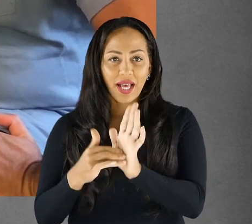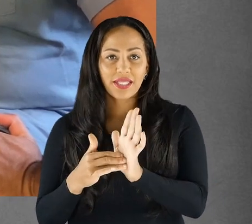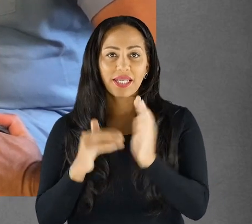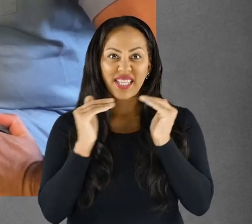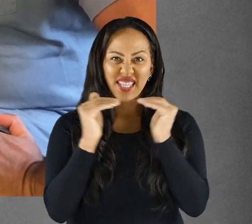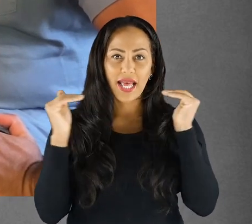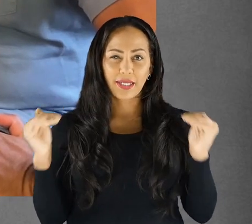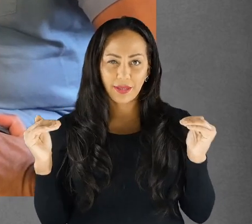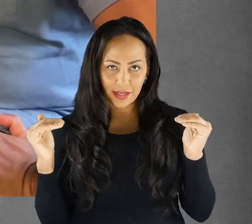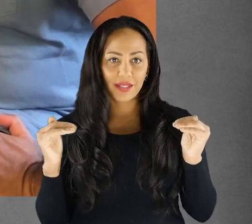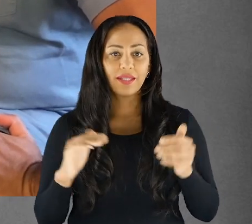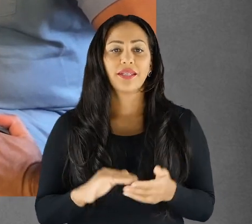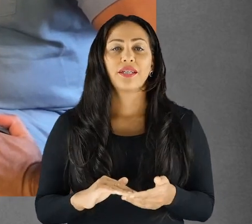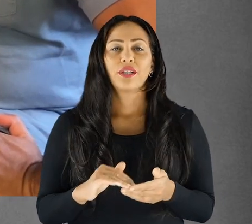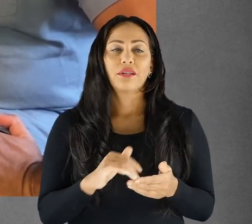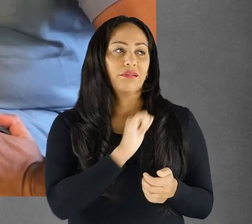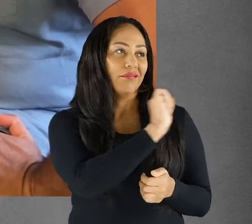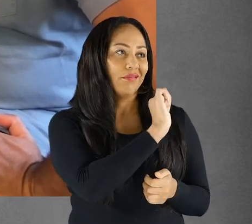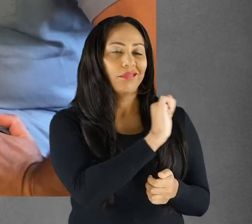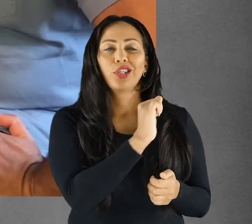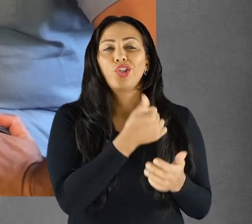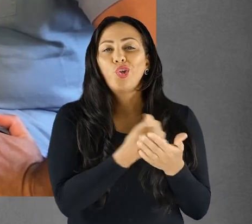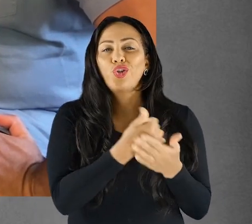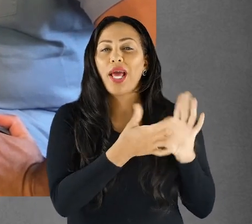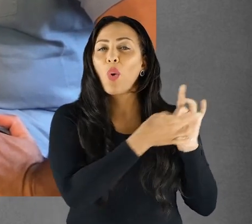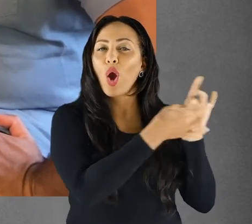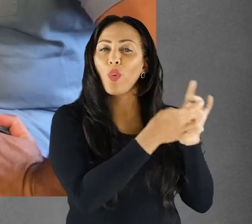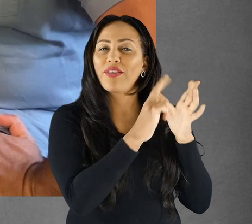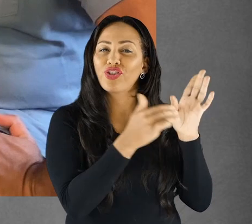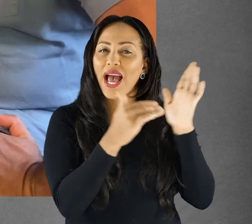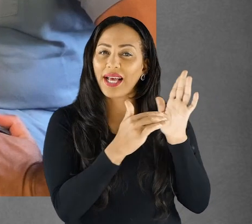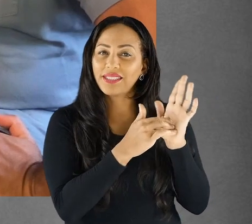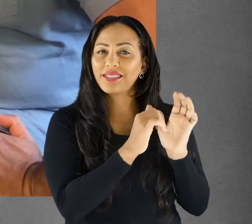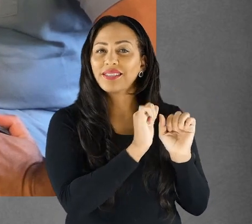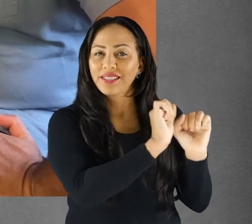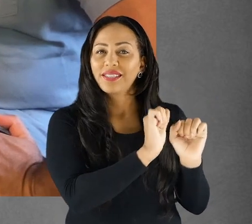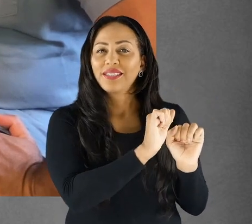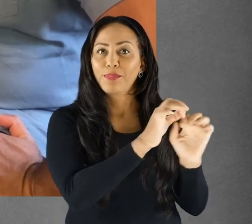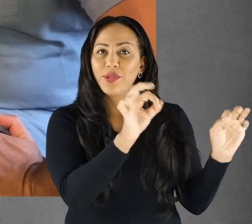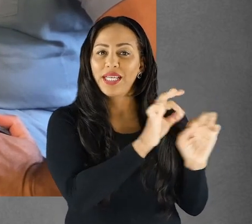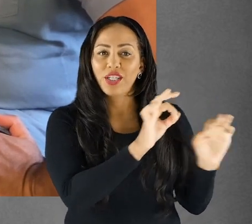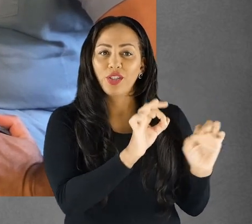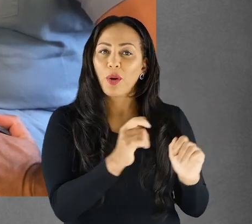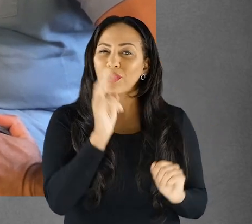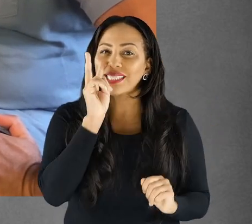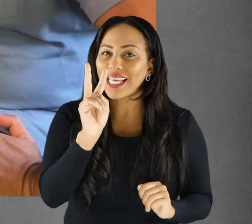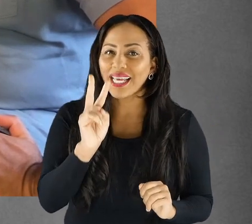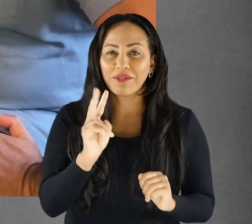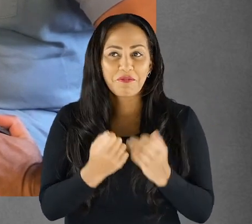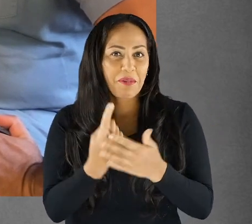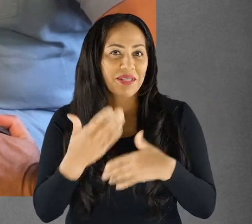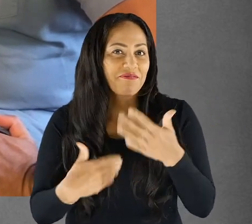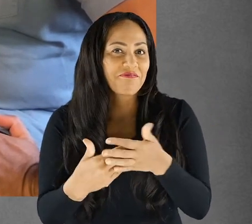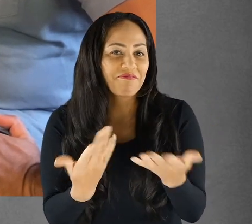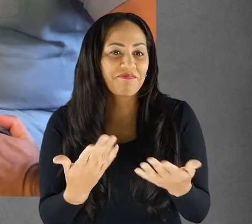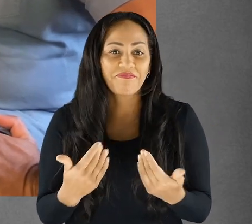looping, but I'll maybe do it with a jazz standard. So usually I'd always work with jazz musicians to do jazz, but then there's some things,